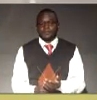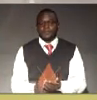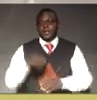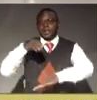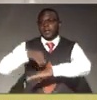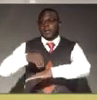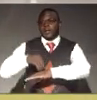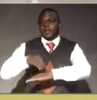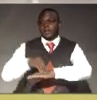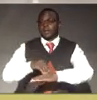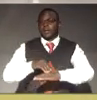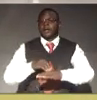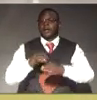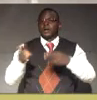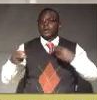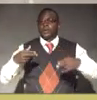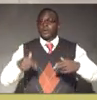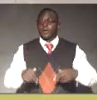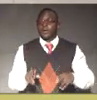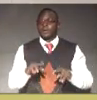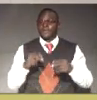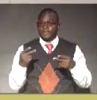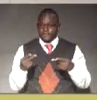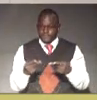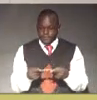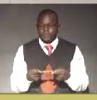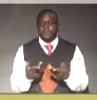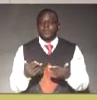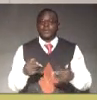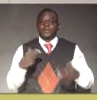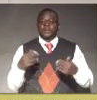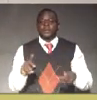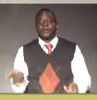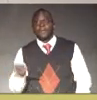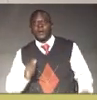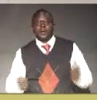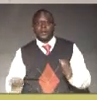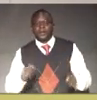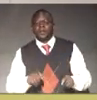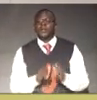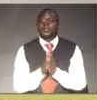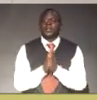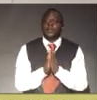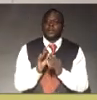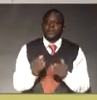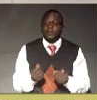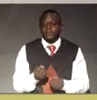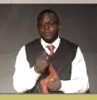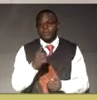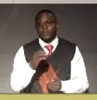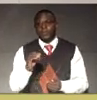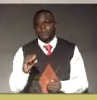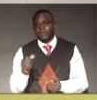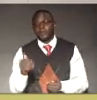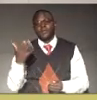Tororo's Rock Classic Hotel is the lucky venue for this weekend's Rock Classic International Tournament that has attracted more than 100 local and